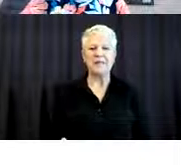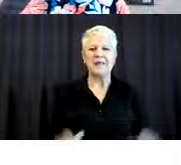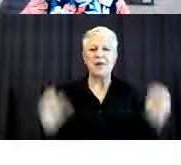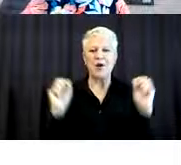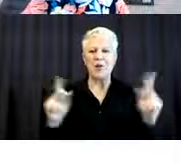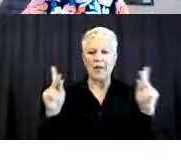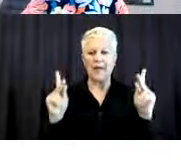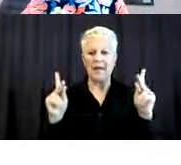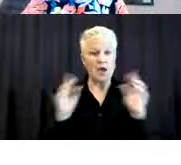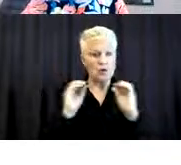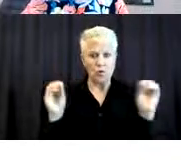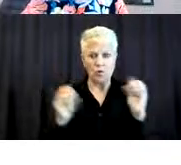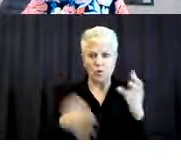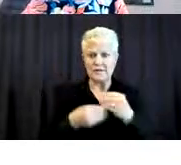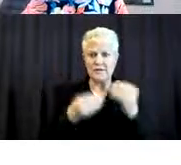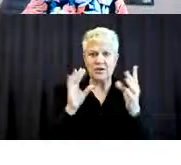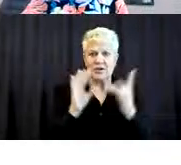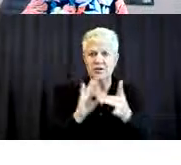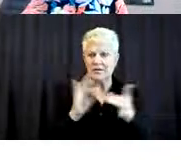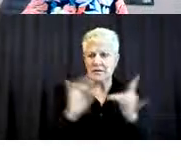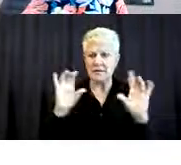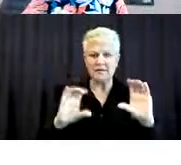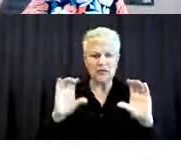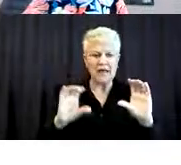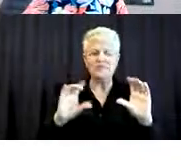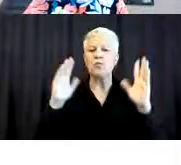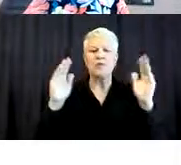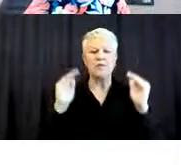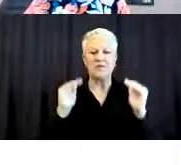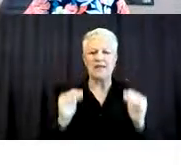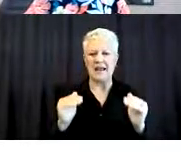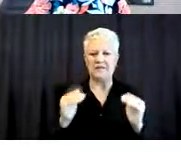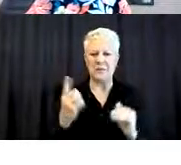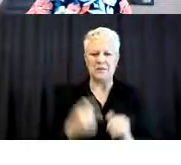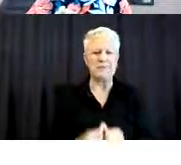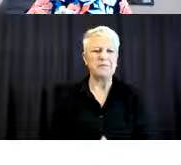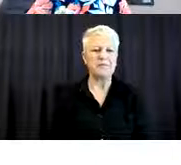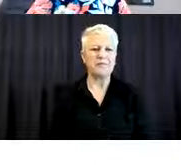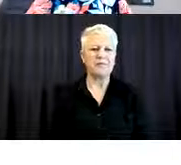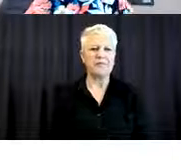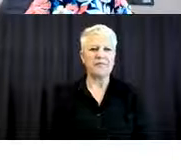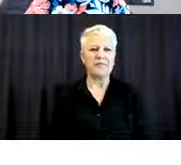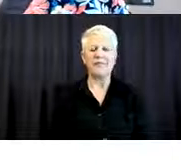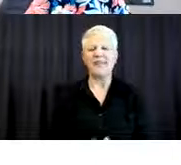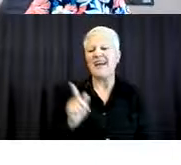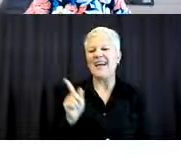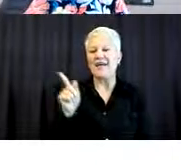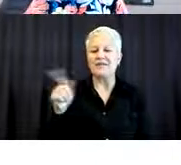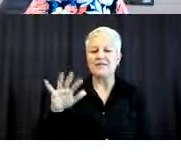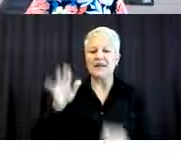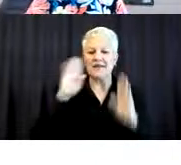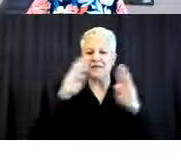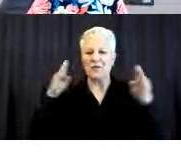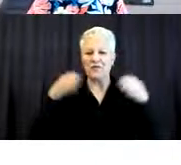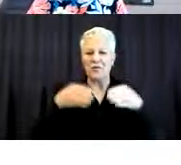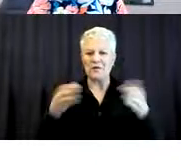Okay, if no additional chats, let's move on to the next one. And this is kind of the focus here,